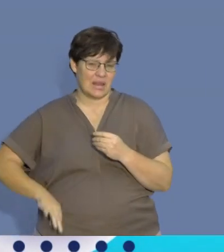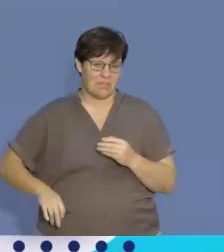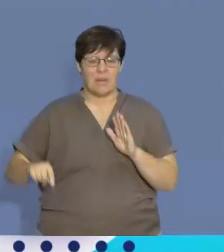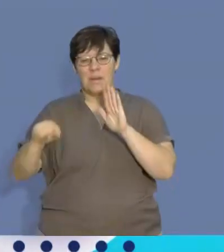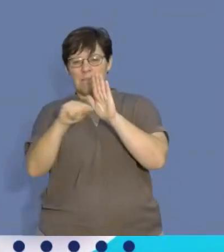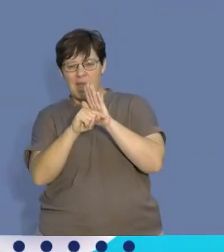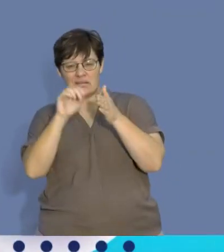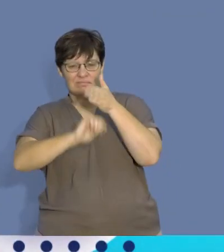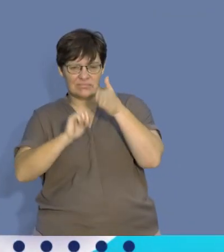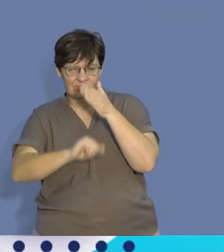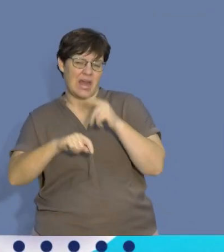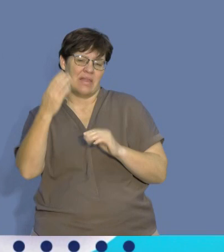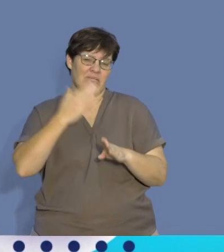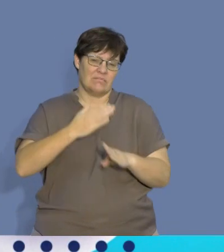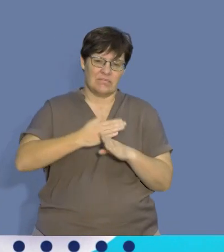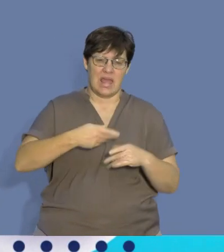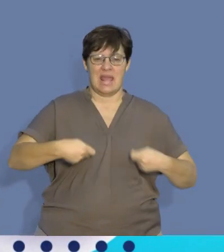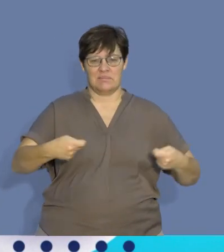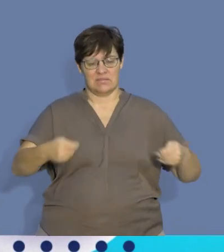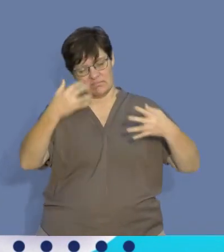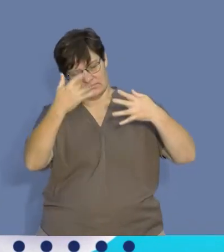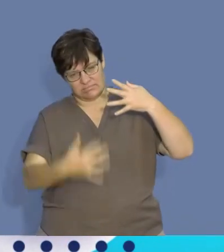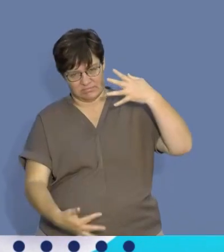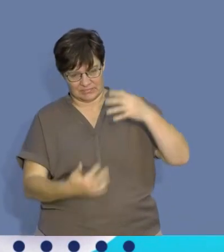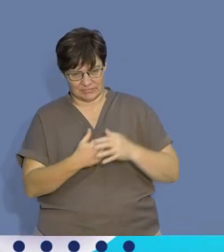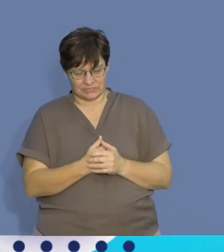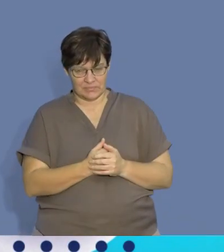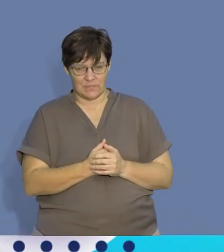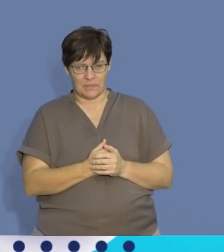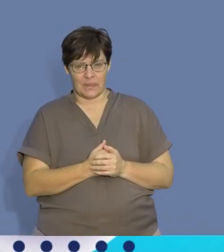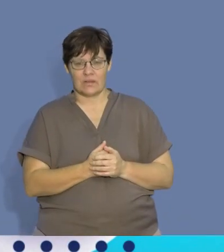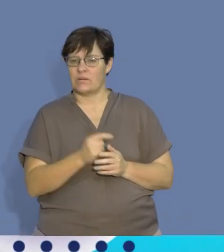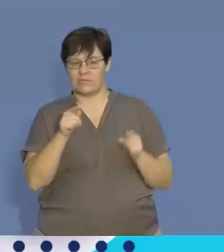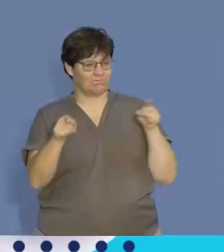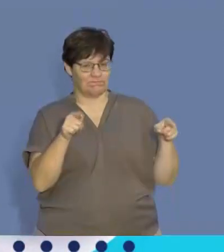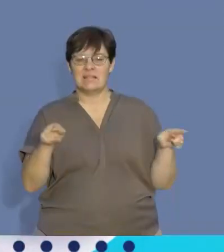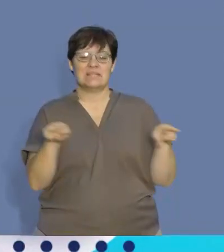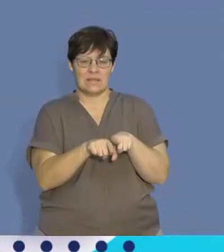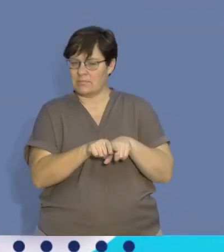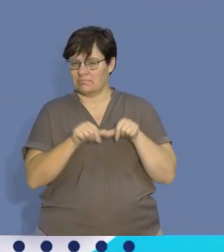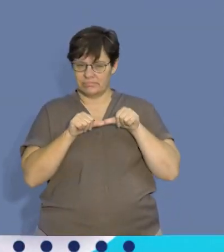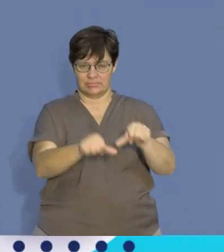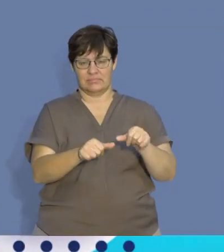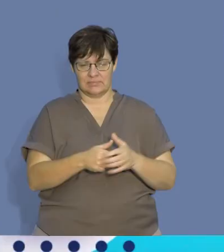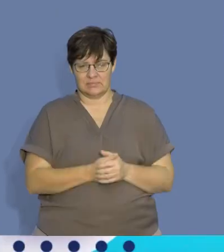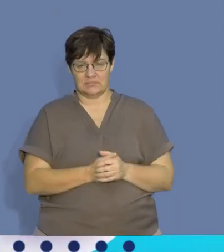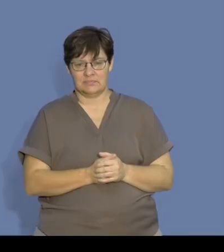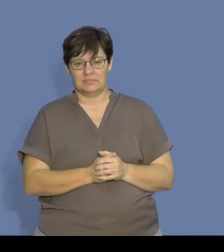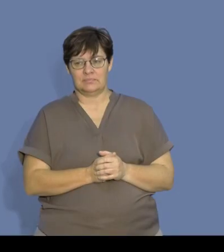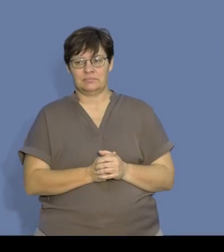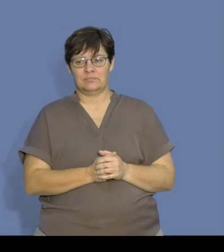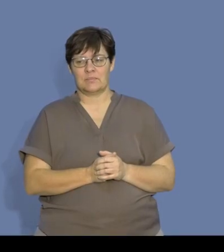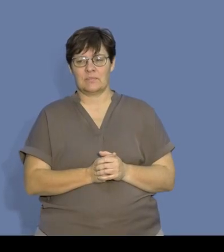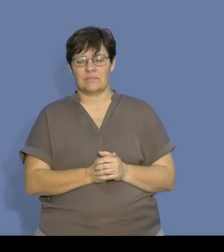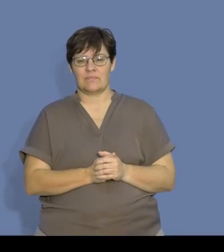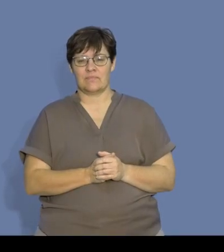income, minus other operating expenses, and so on. So that's not going to change. Right, let's move